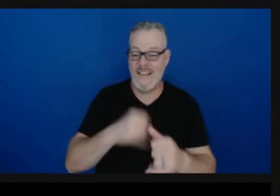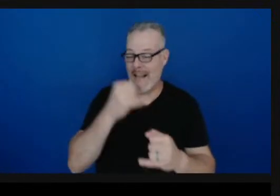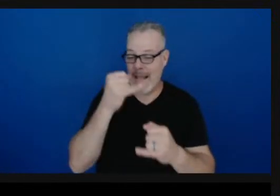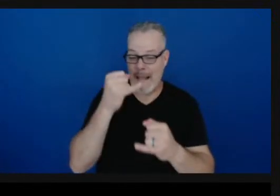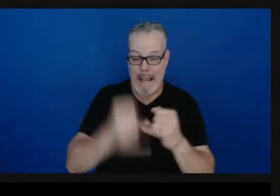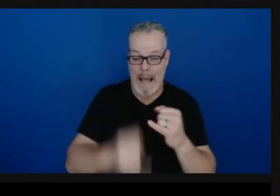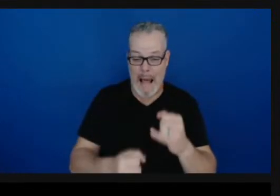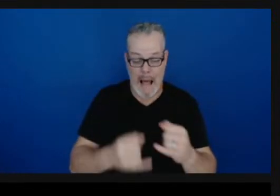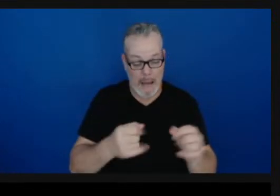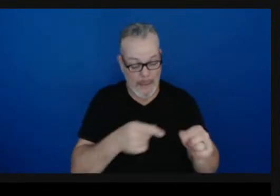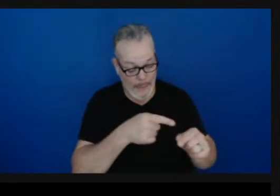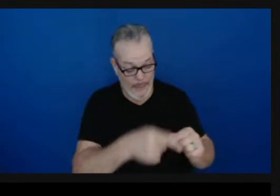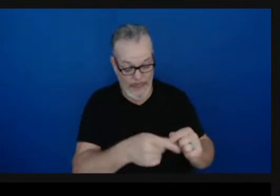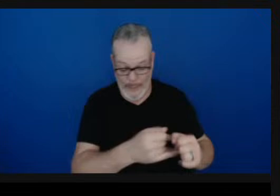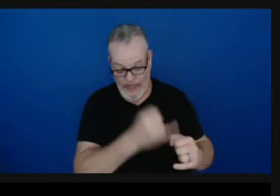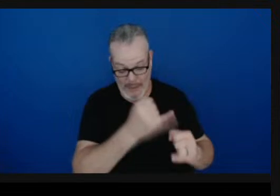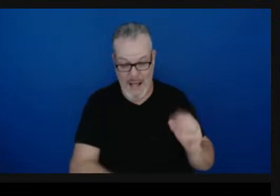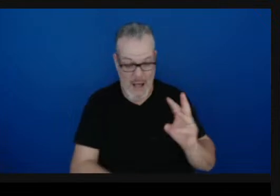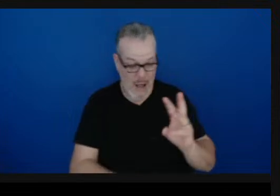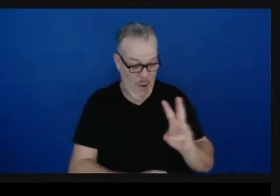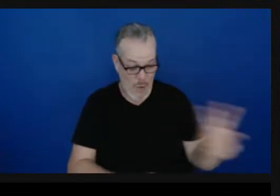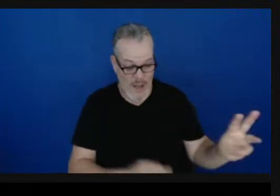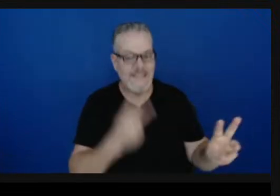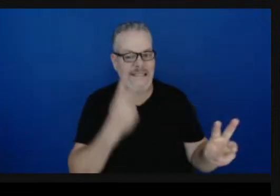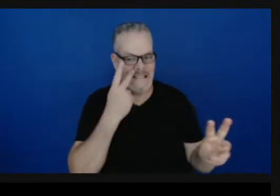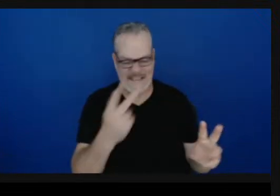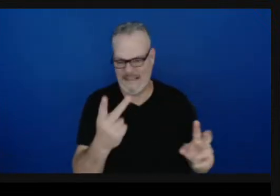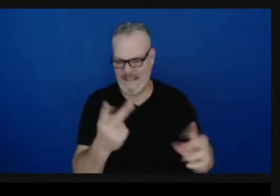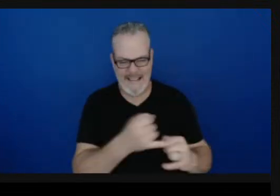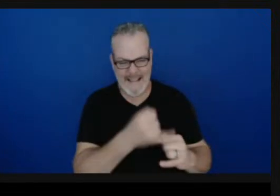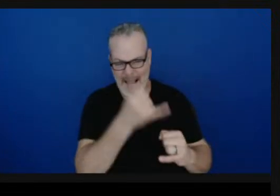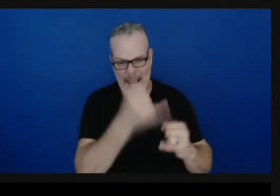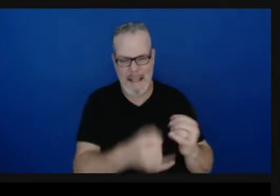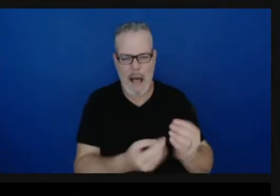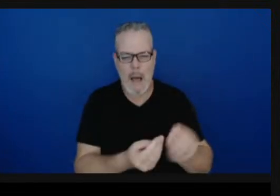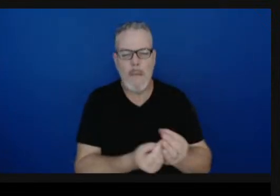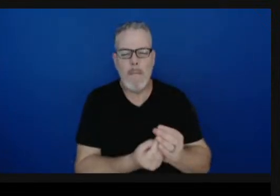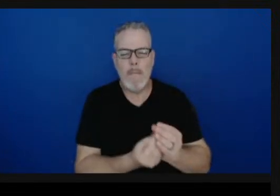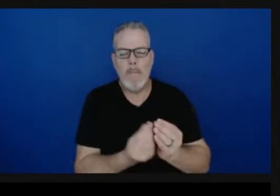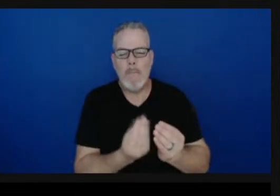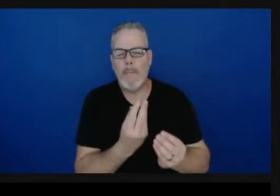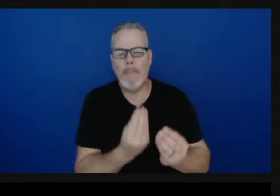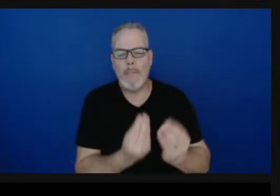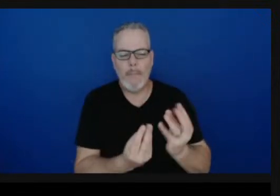last active fissure right here. This is a small little pad.